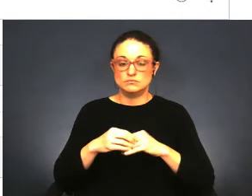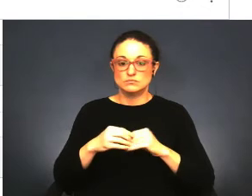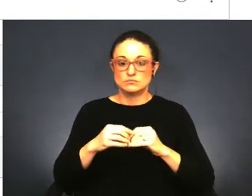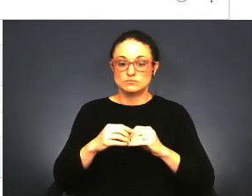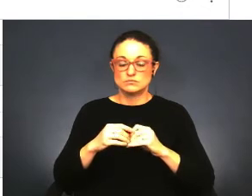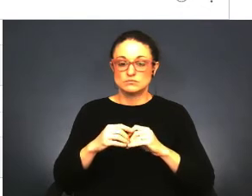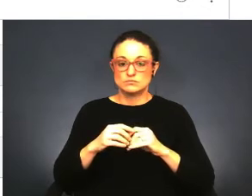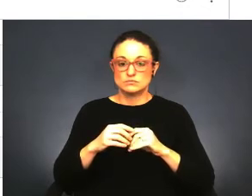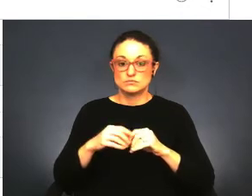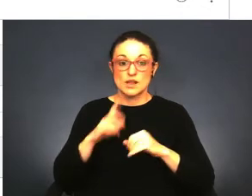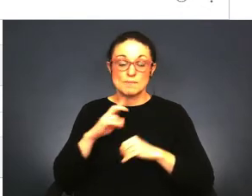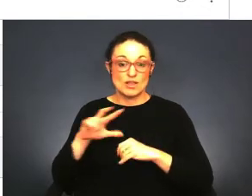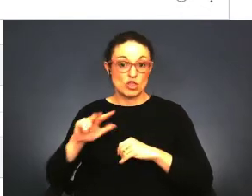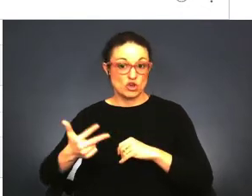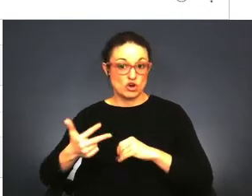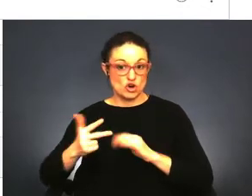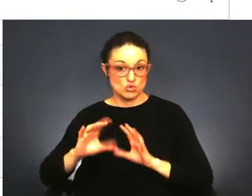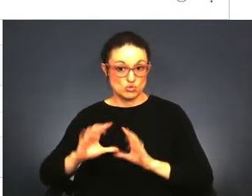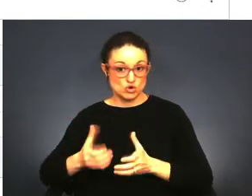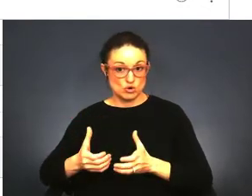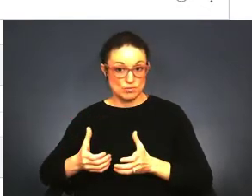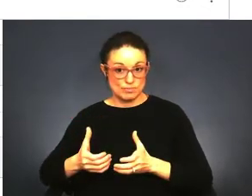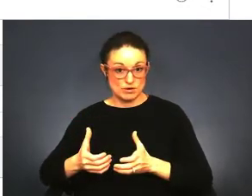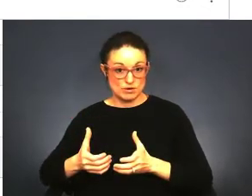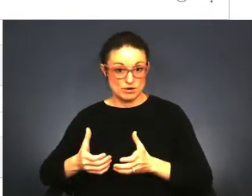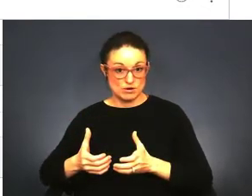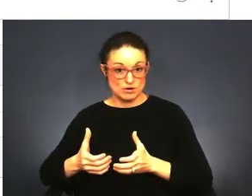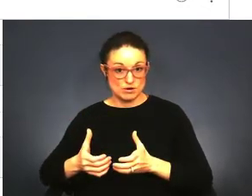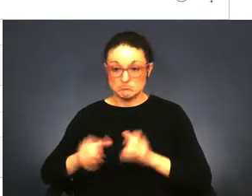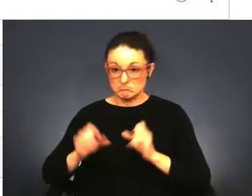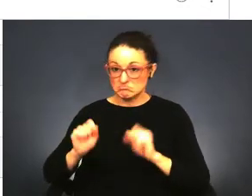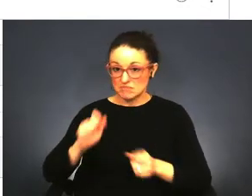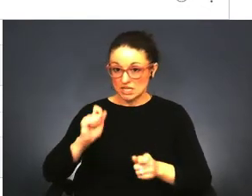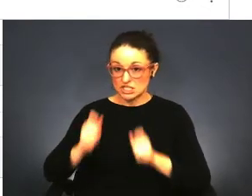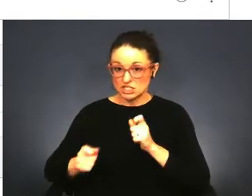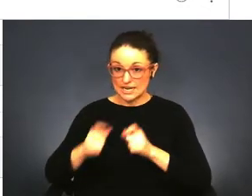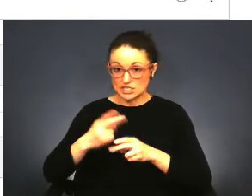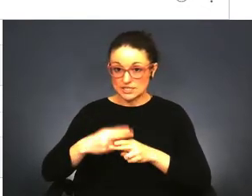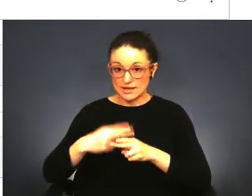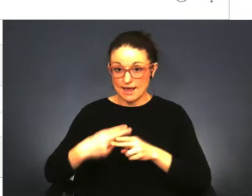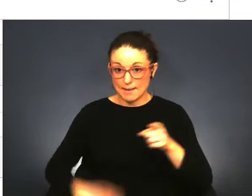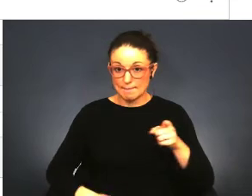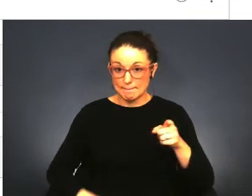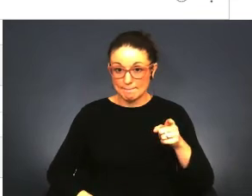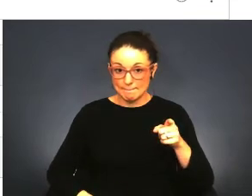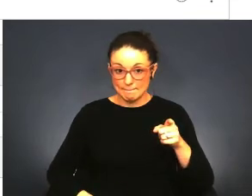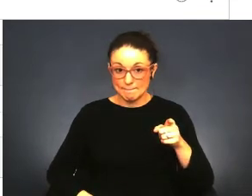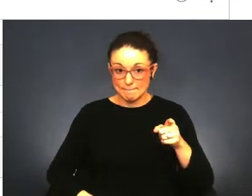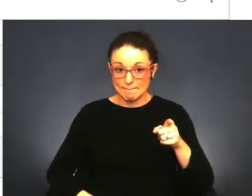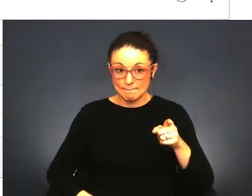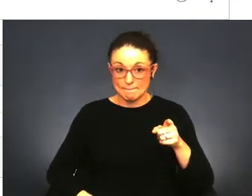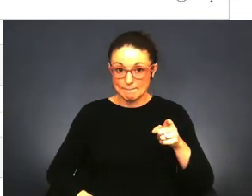And then my third group, I can change the name of this. If I go over here